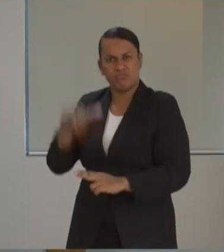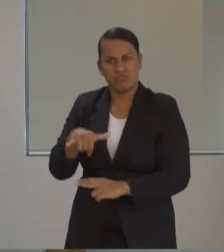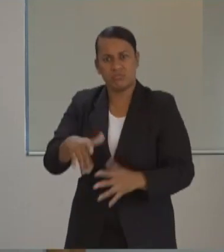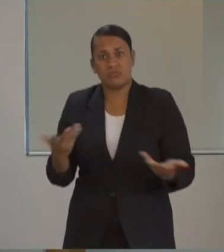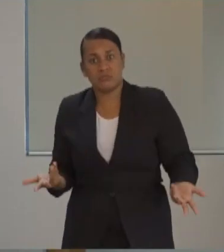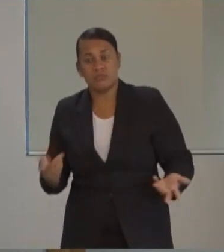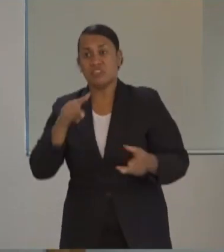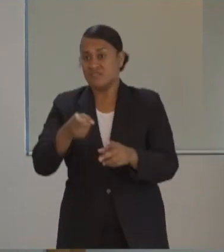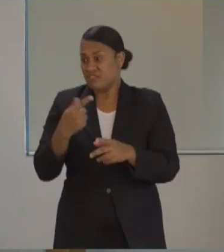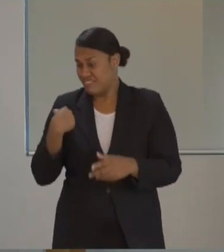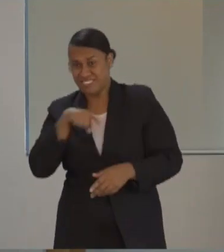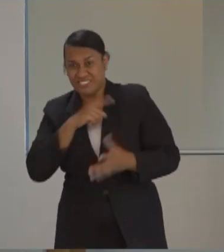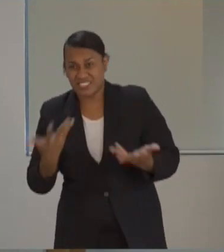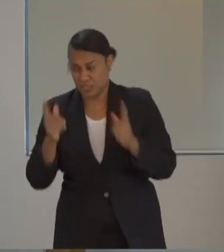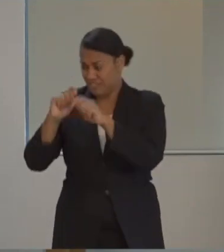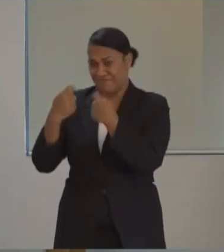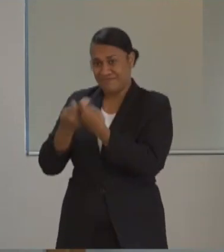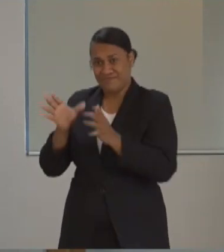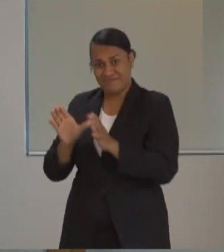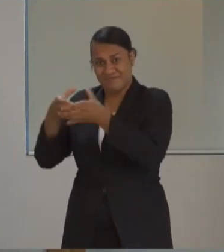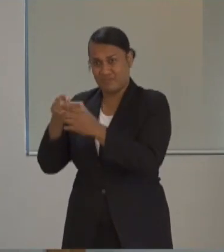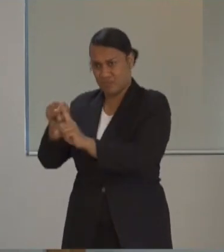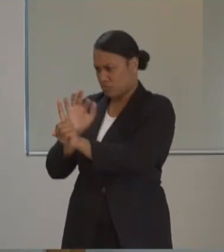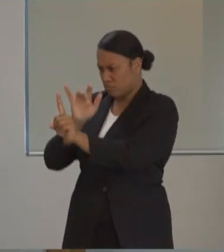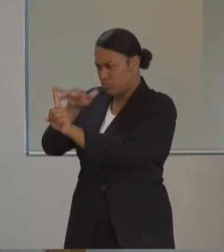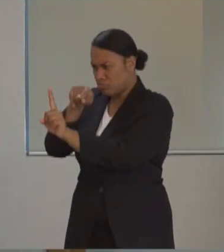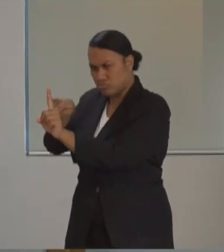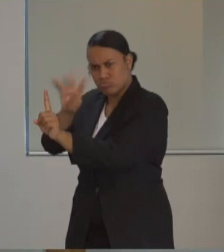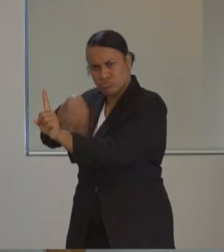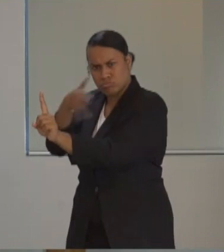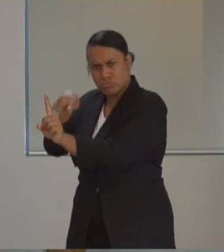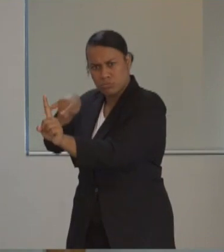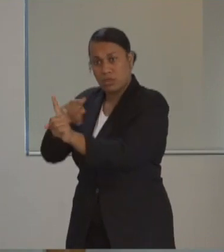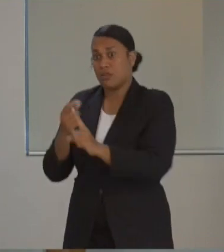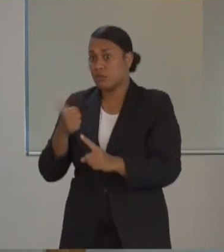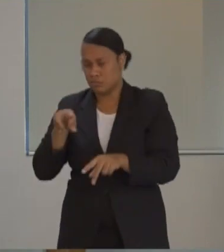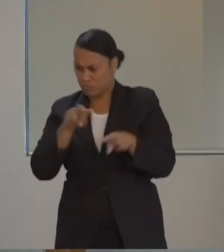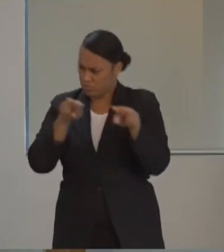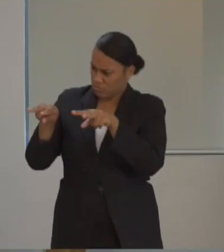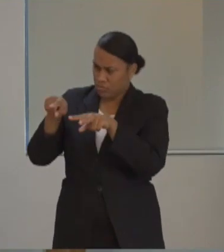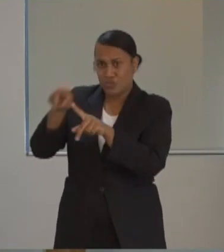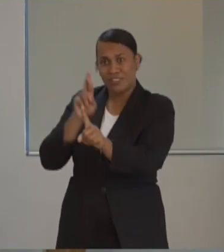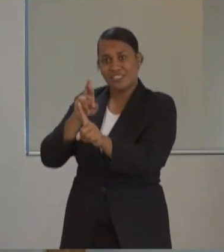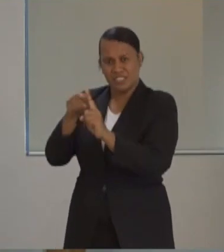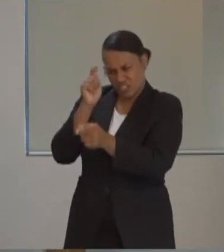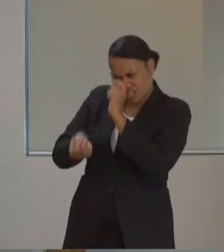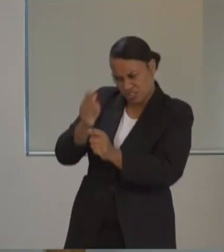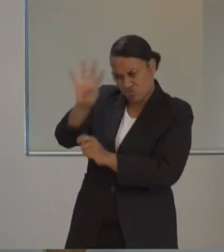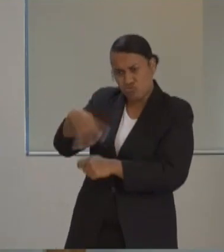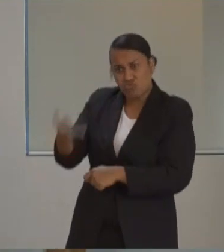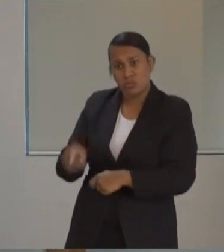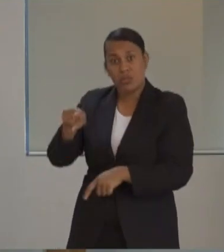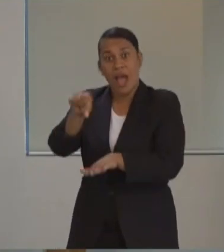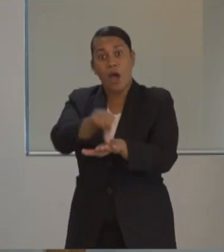tracing, our contact tracing, sorry, which began as soon as she was first tested on the 18th of April, identifies